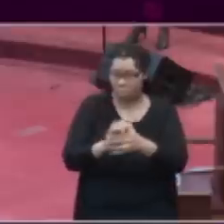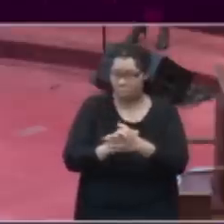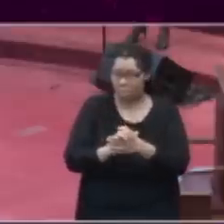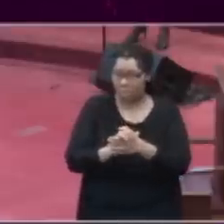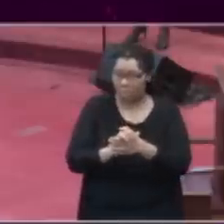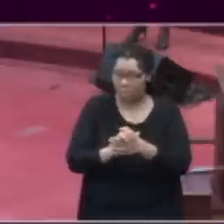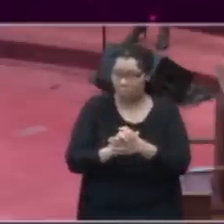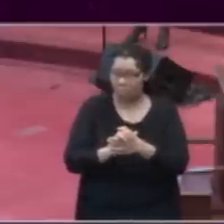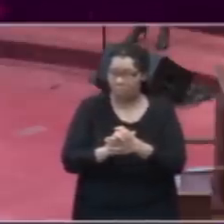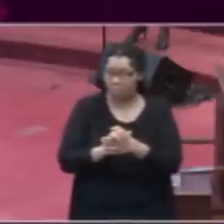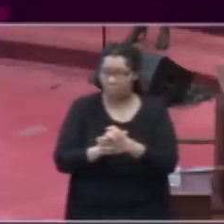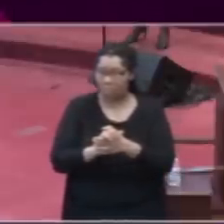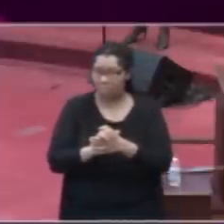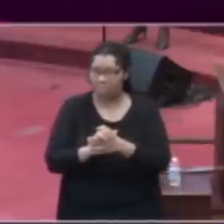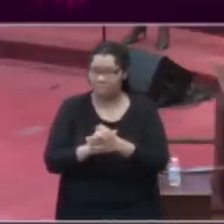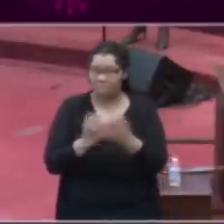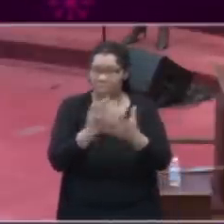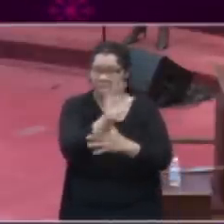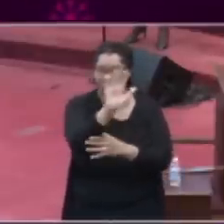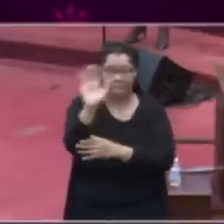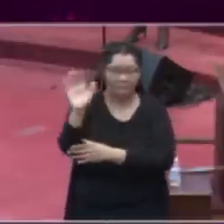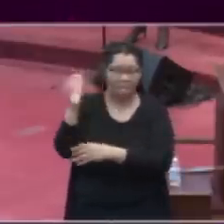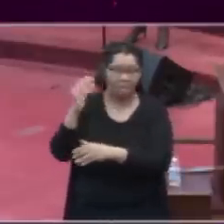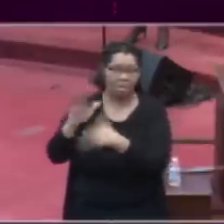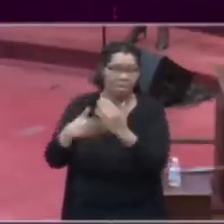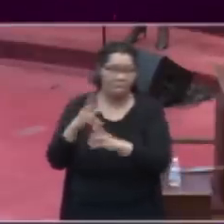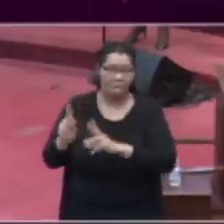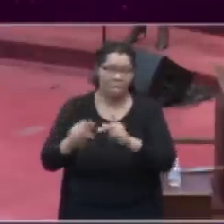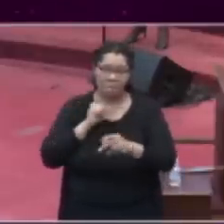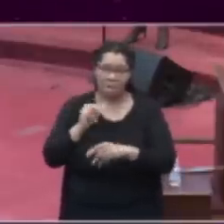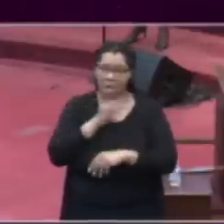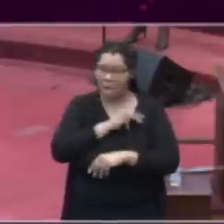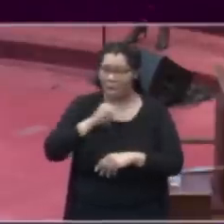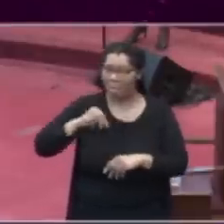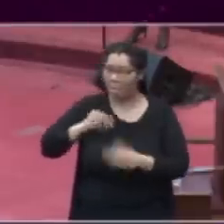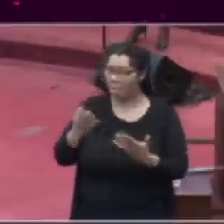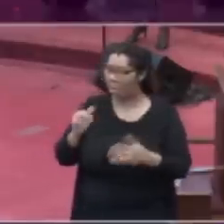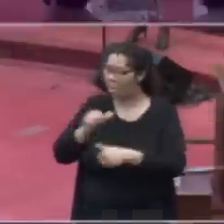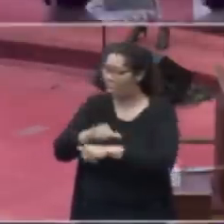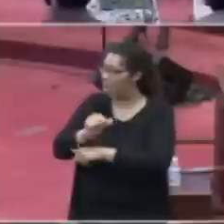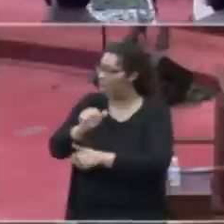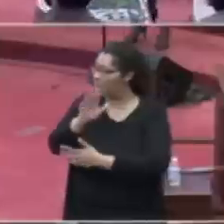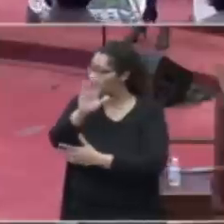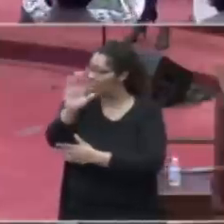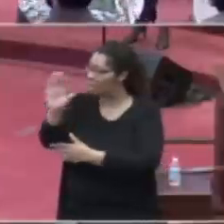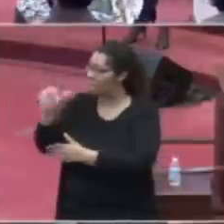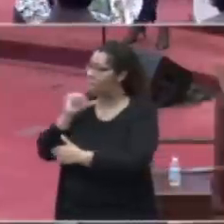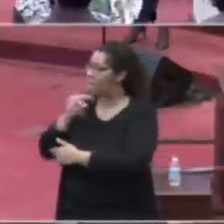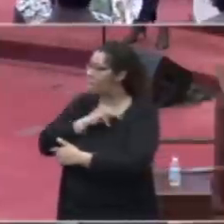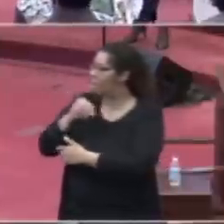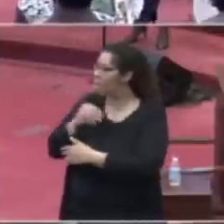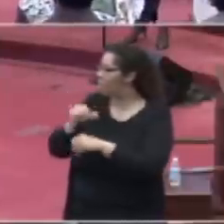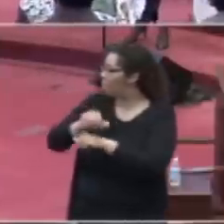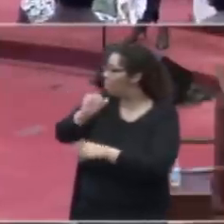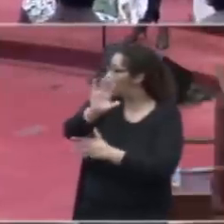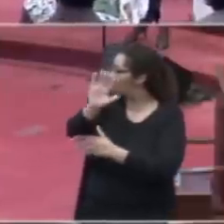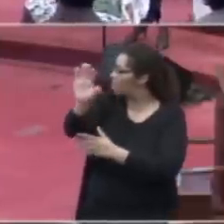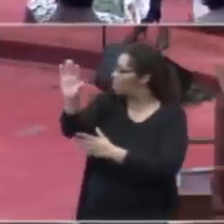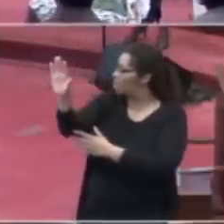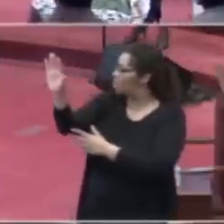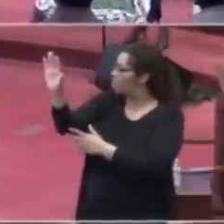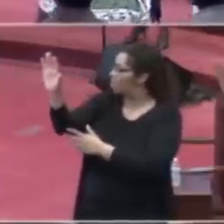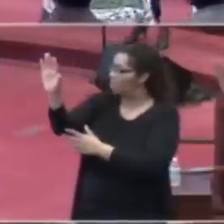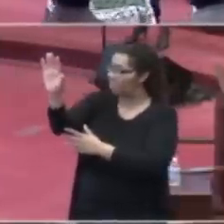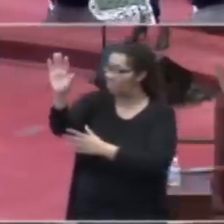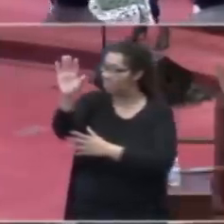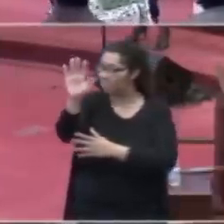very quickly. Let me see the hands of every person who is not a member of Mount Ararat. you're not a member of Mount Airy. Would you lift your hand real high,